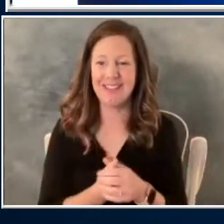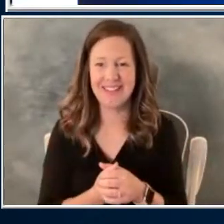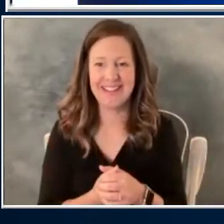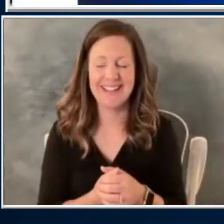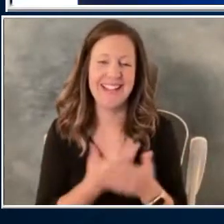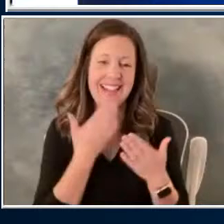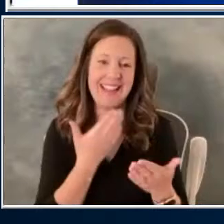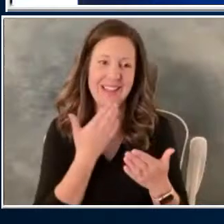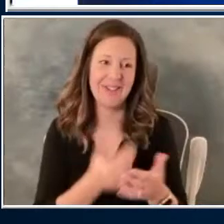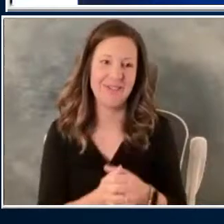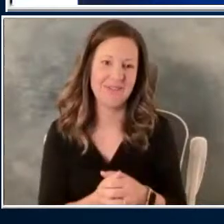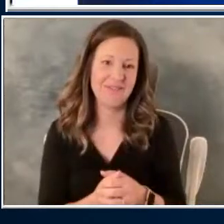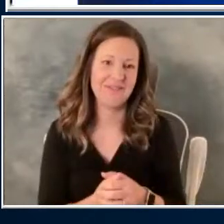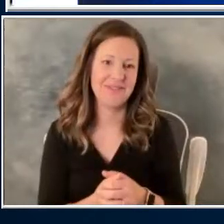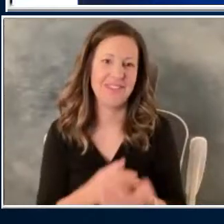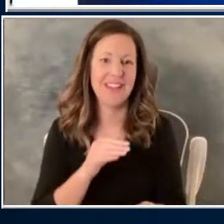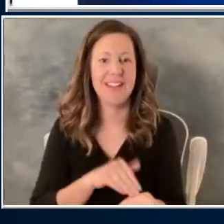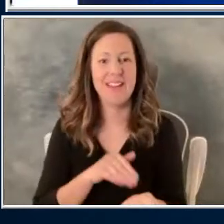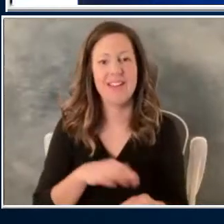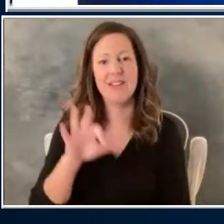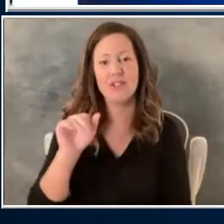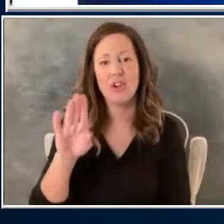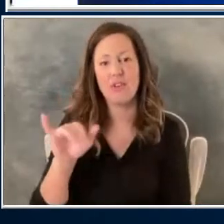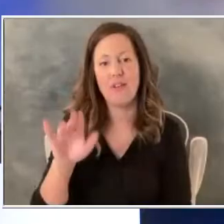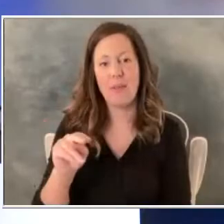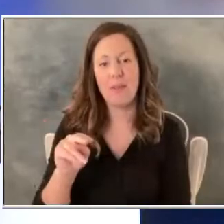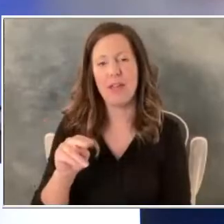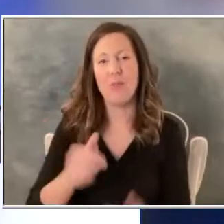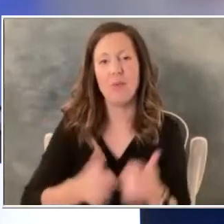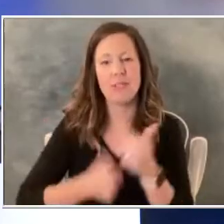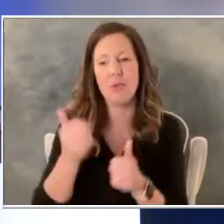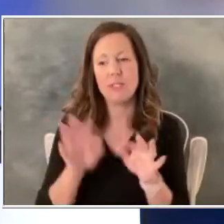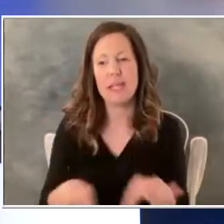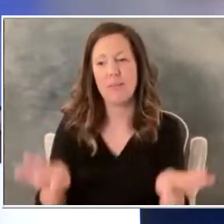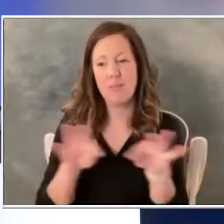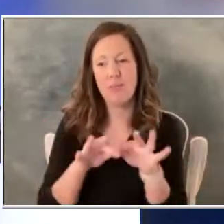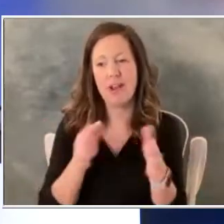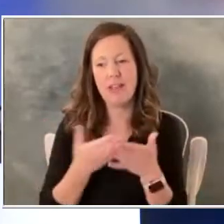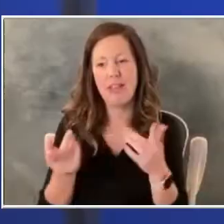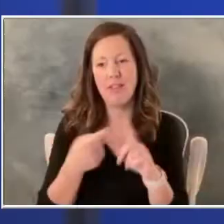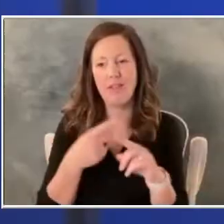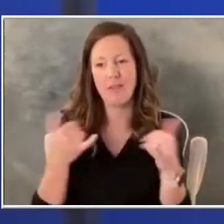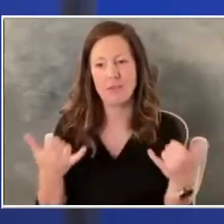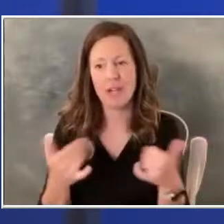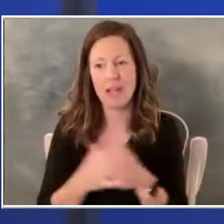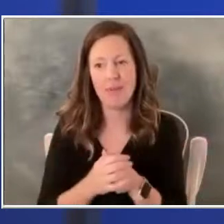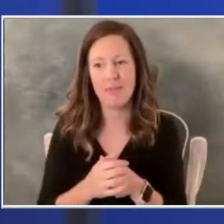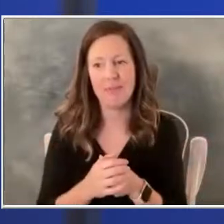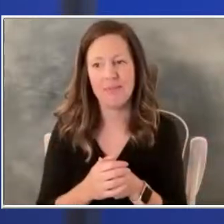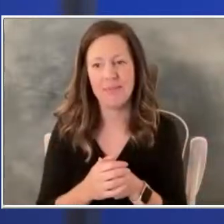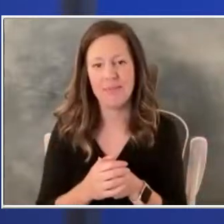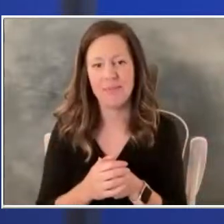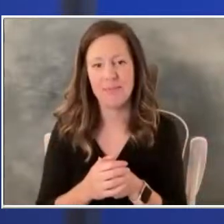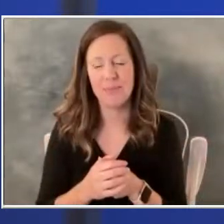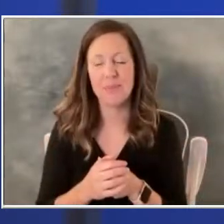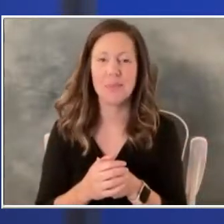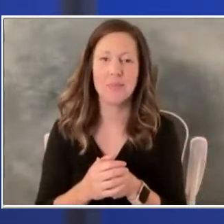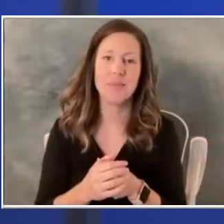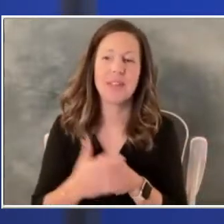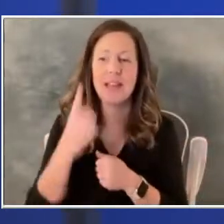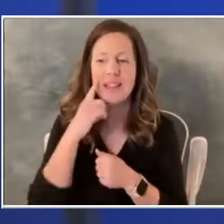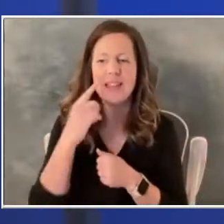you. Dr. Fabian, what's the biggest takeaway from today? I think the biggest takeaway is know what your risk